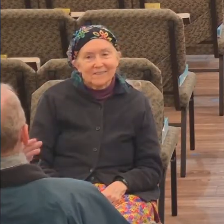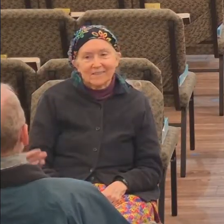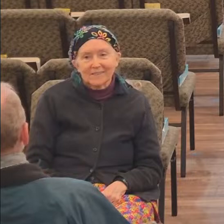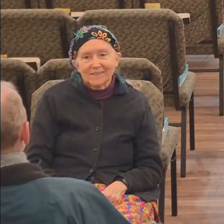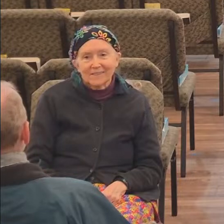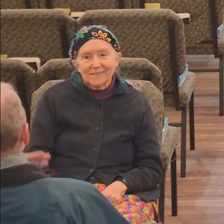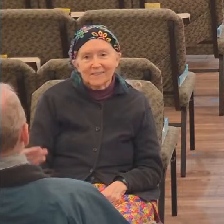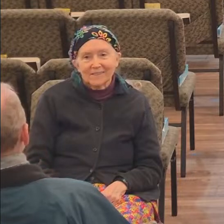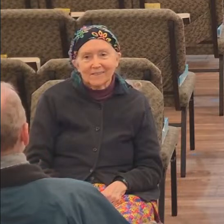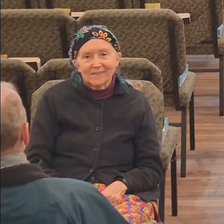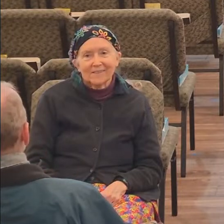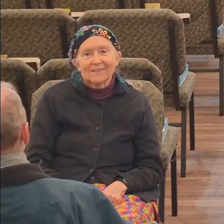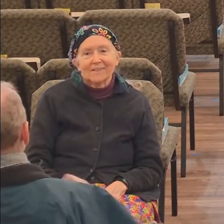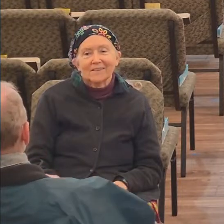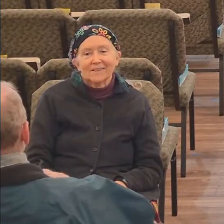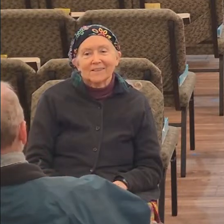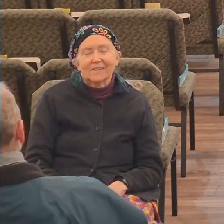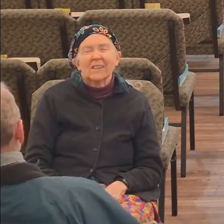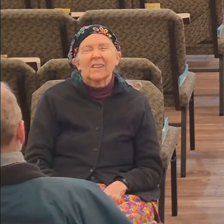It's good morning for me.